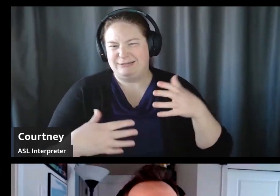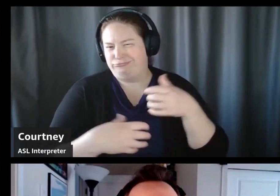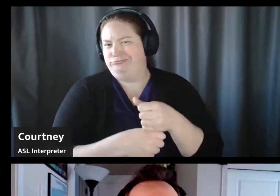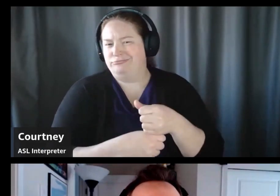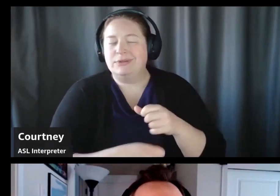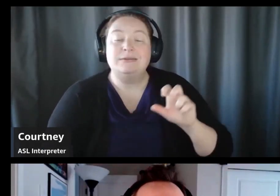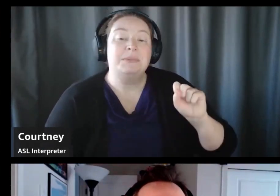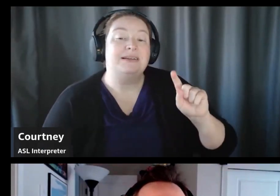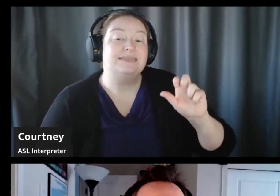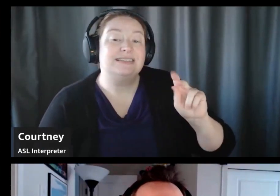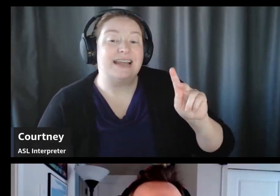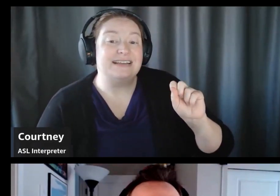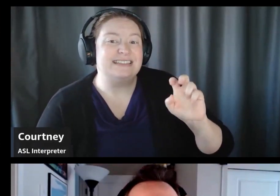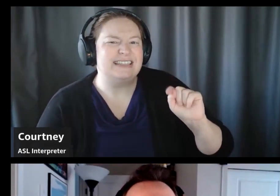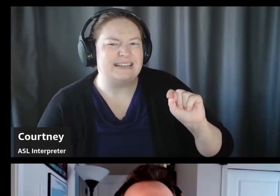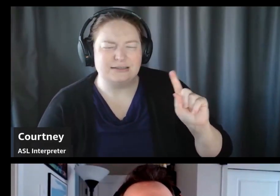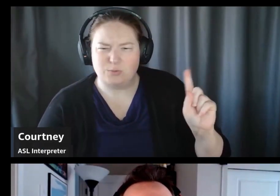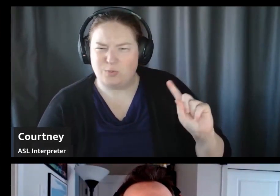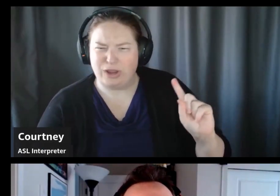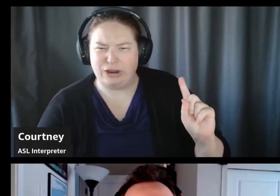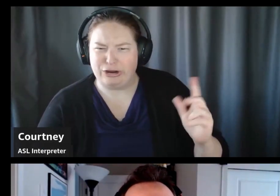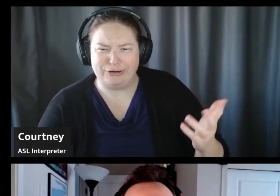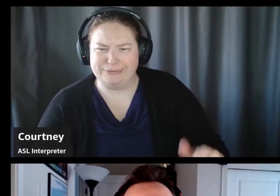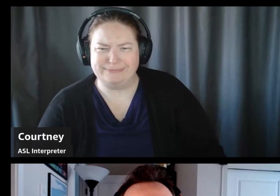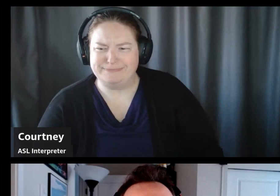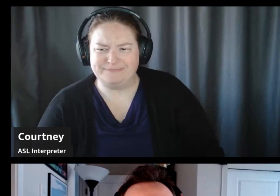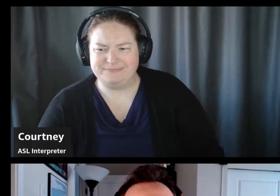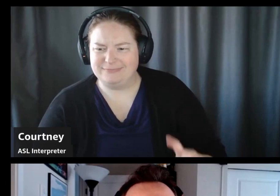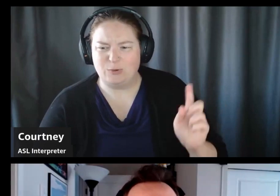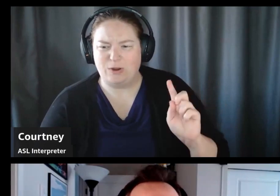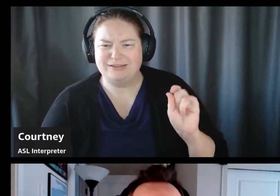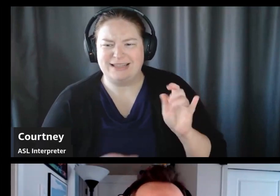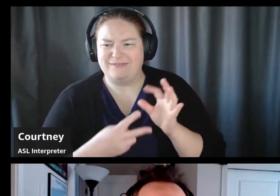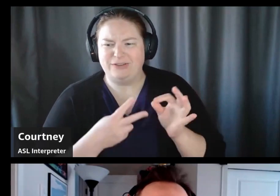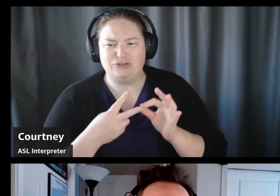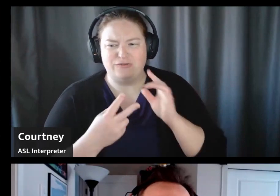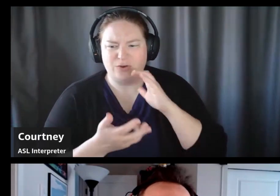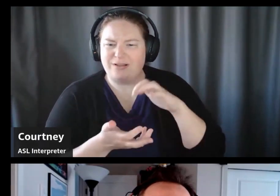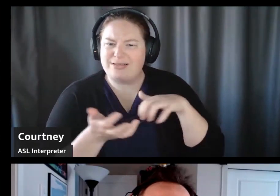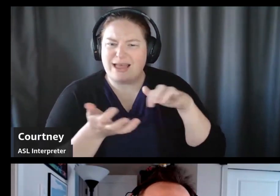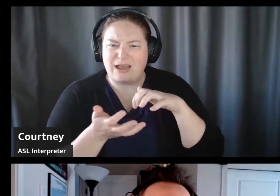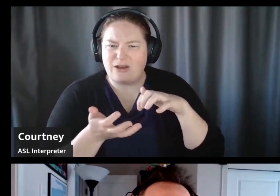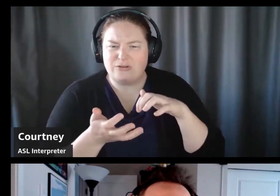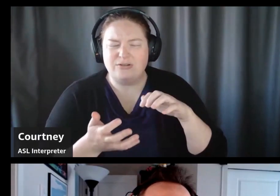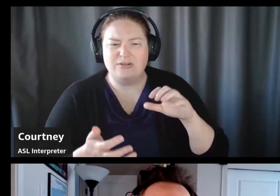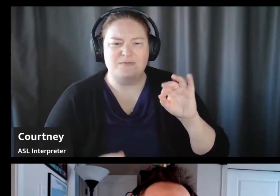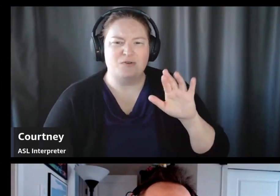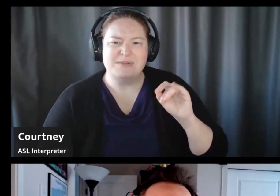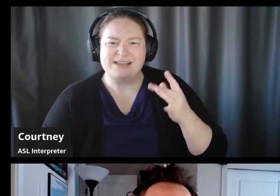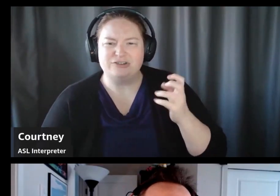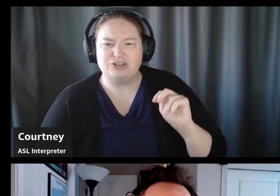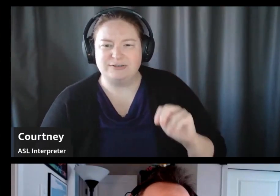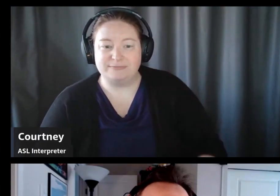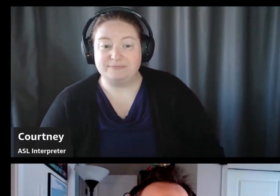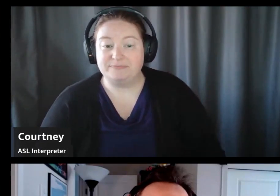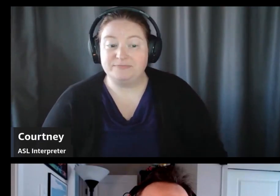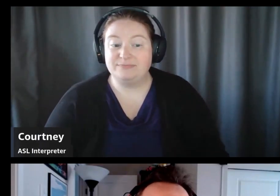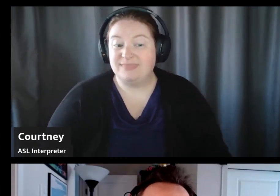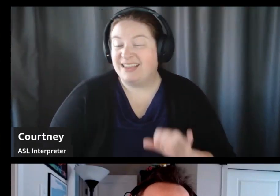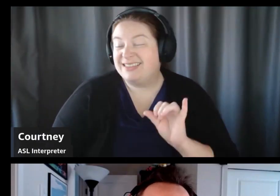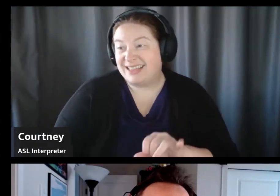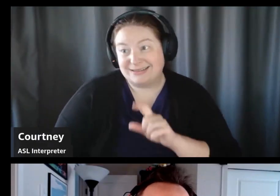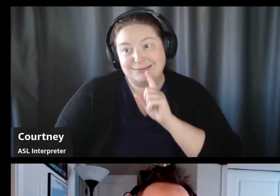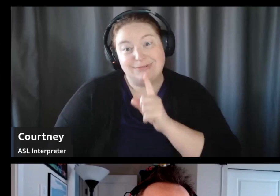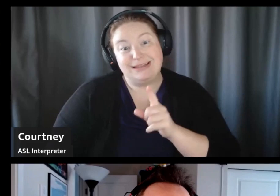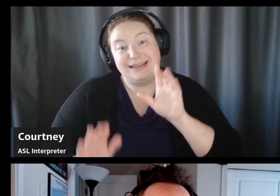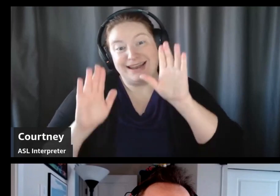StackSets fall into that, Parajat? What is that a feature of CloudFormation for? Oh, that's actually an excellent description, Am.